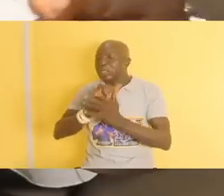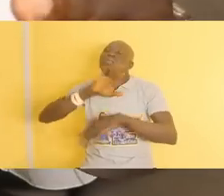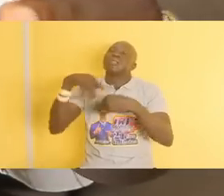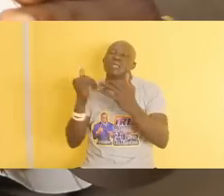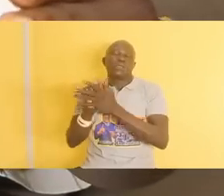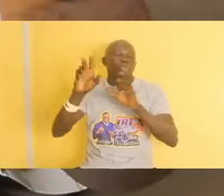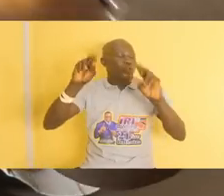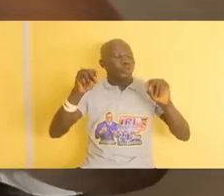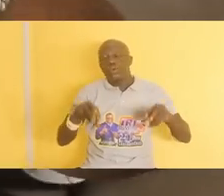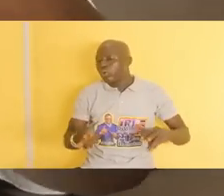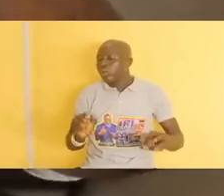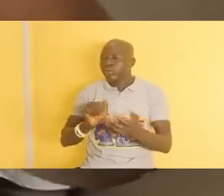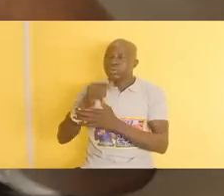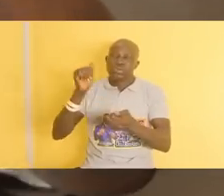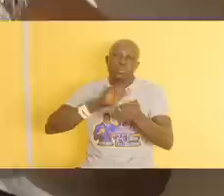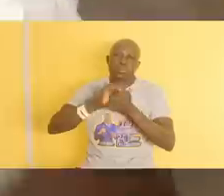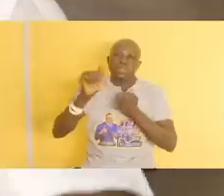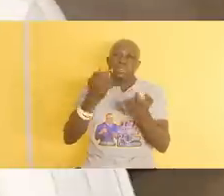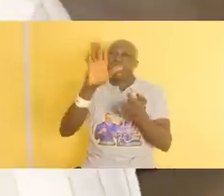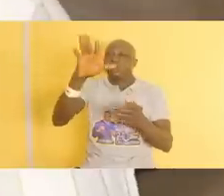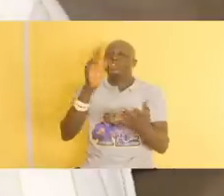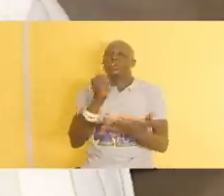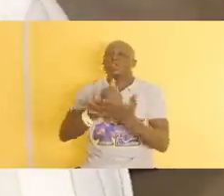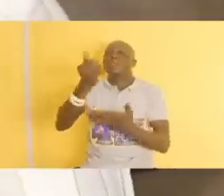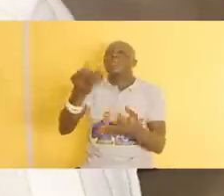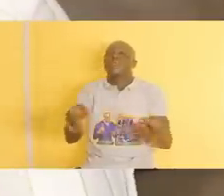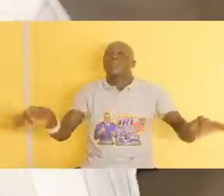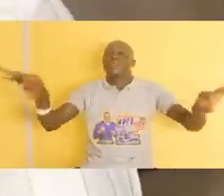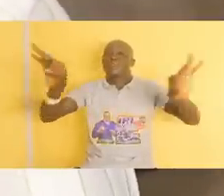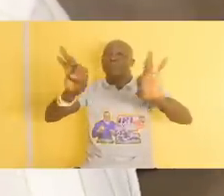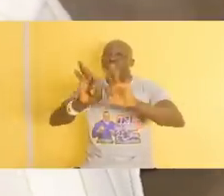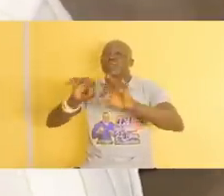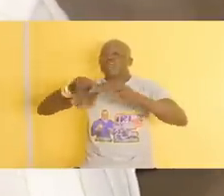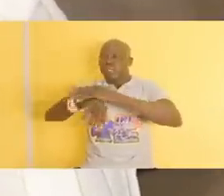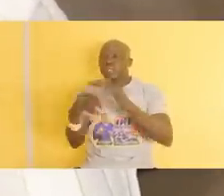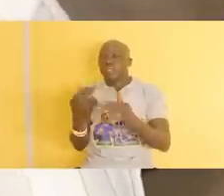Lord. That said, there's no way for you to pass. Ami ese patati. Your amen is very important. Bika sondo